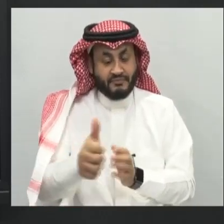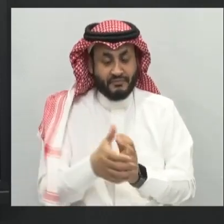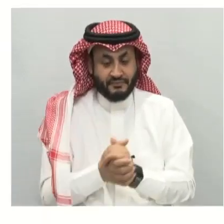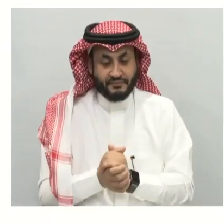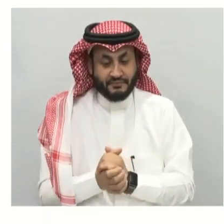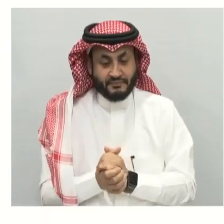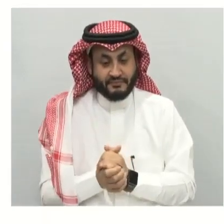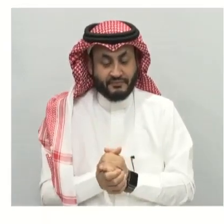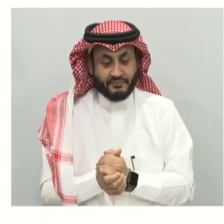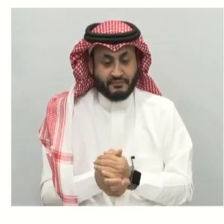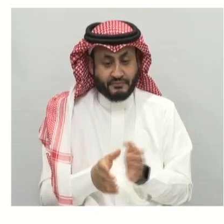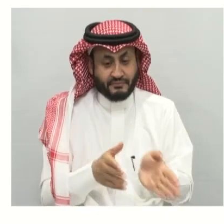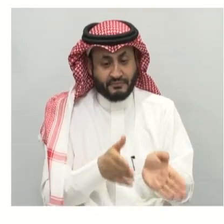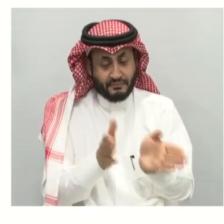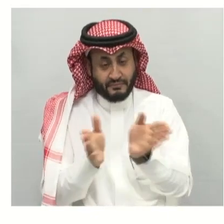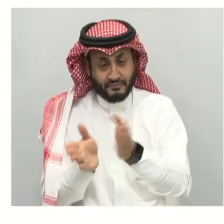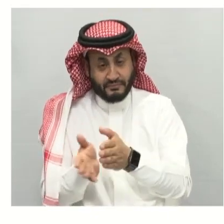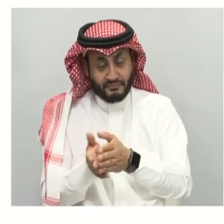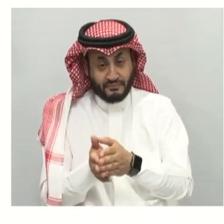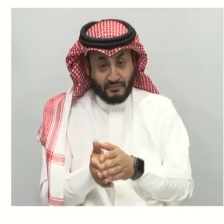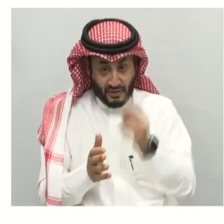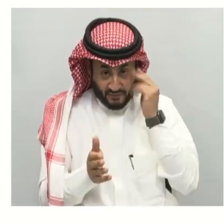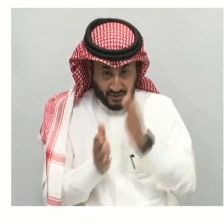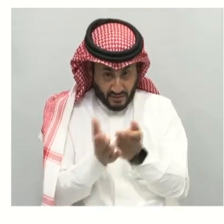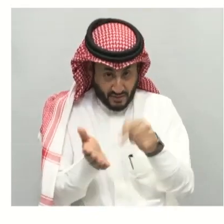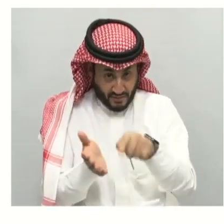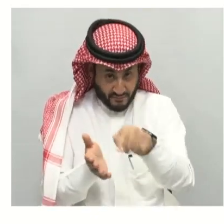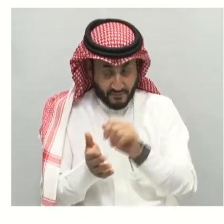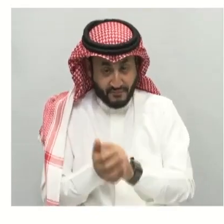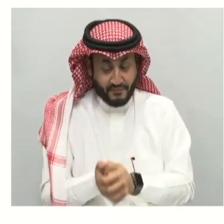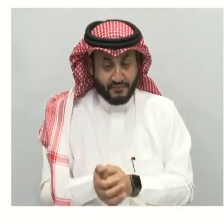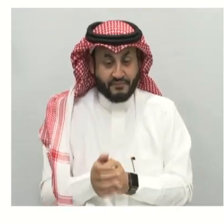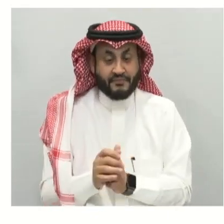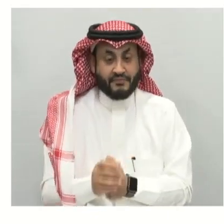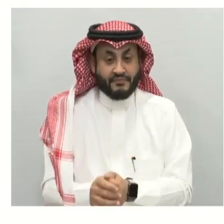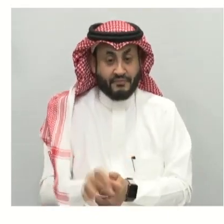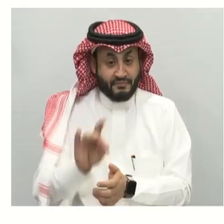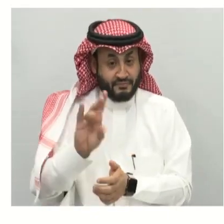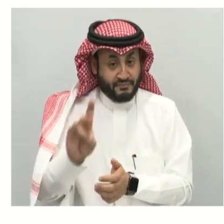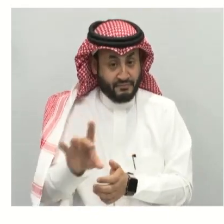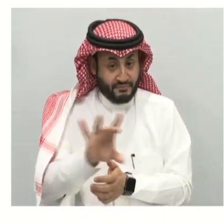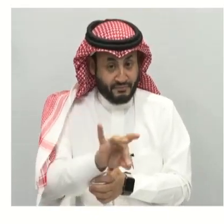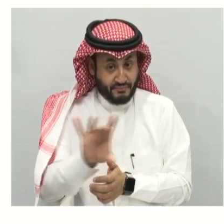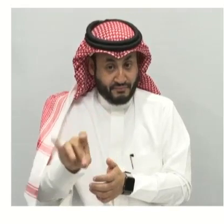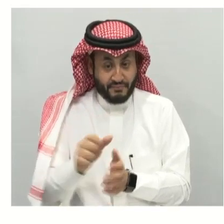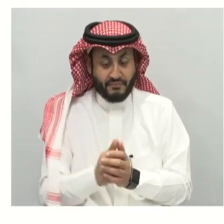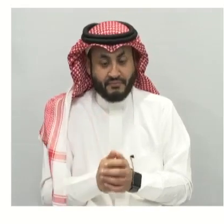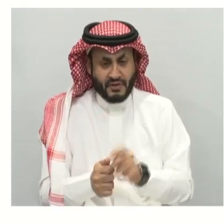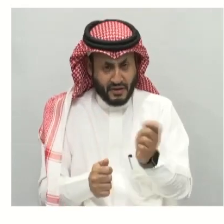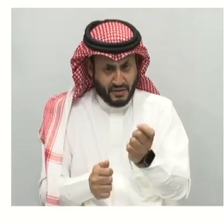Okay, so now let's first remind ourselves that we can complete pages 87 and